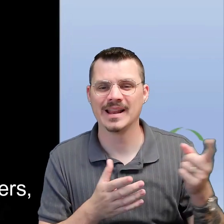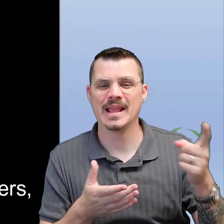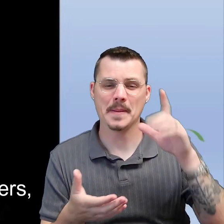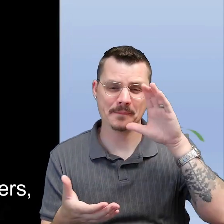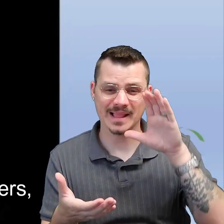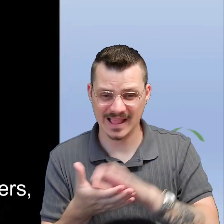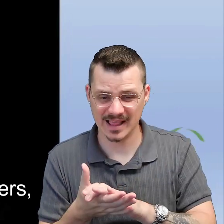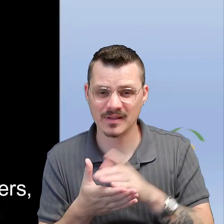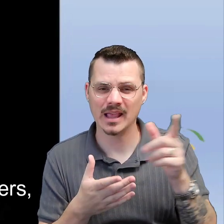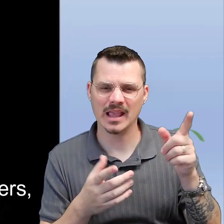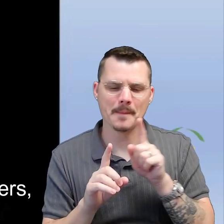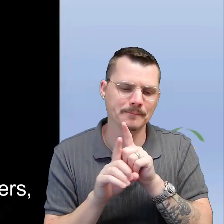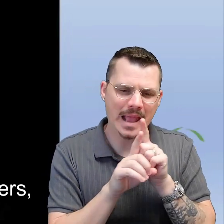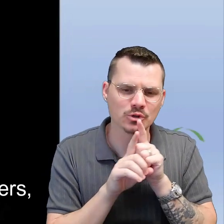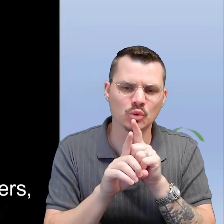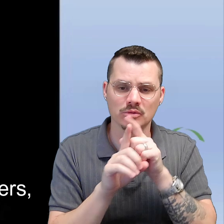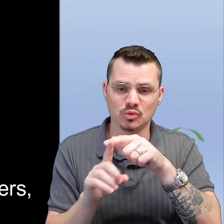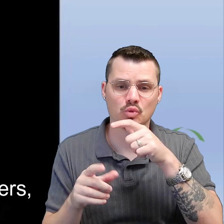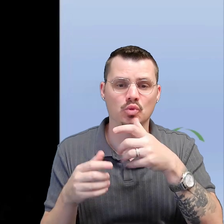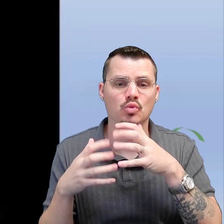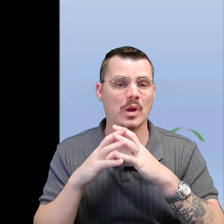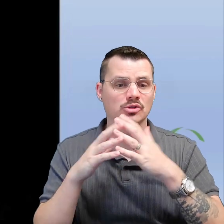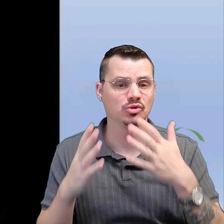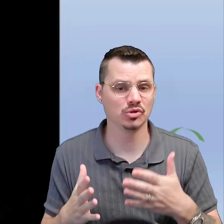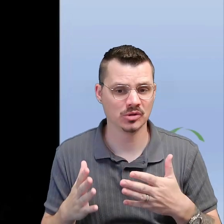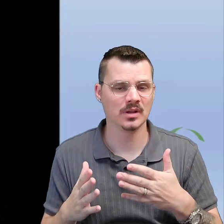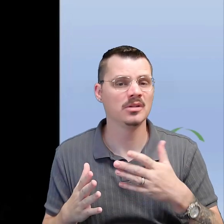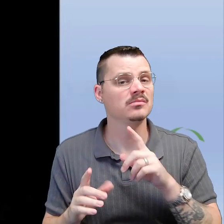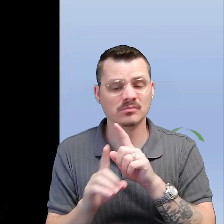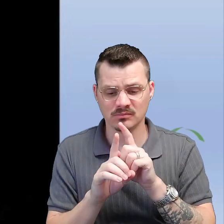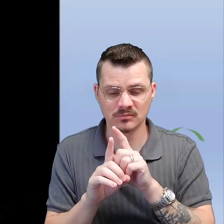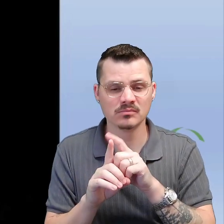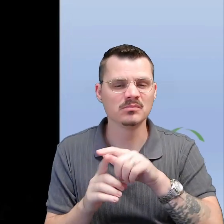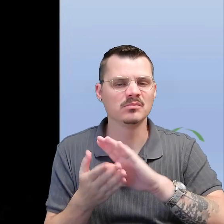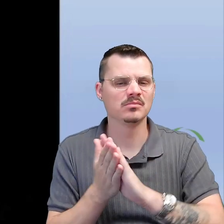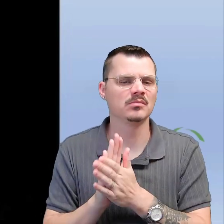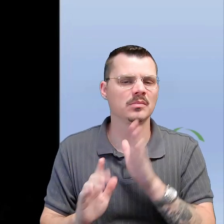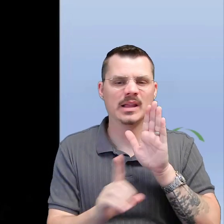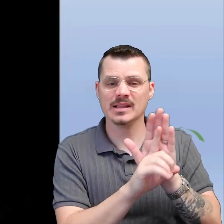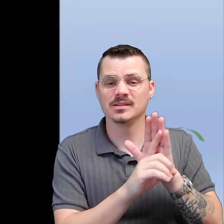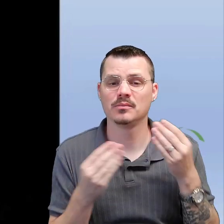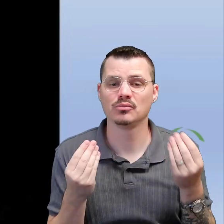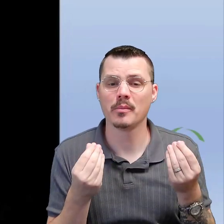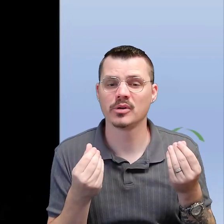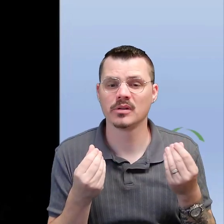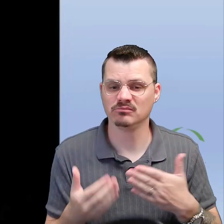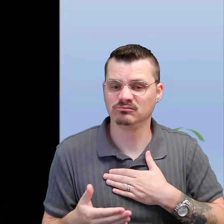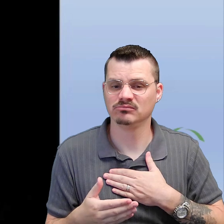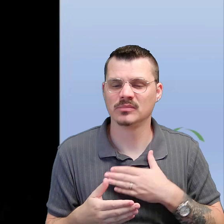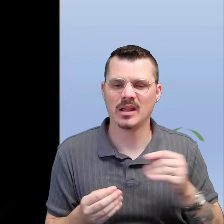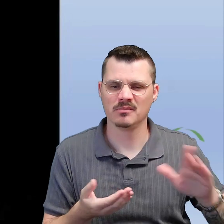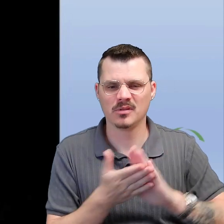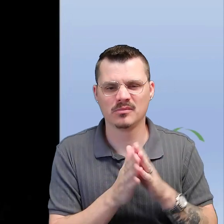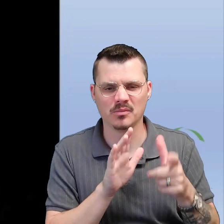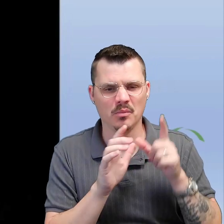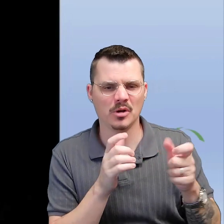He believed that by mentoring wrestlers, they in fact became his property and